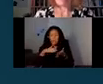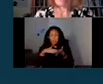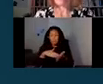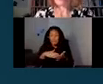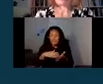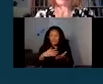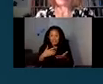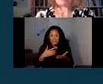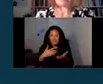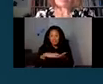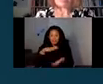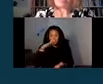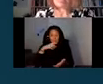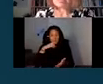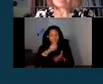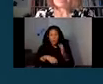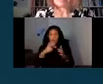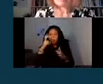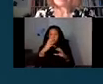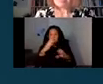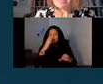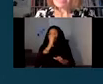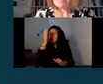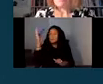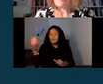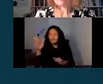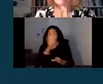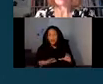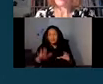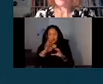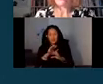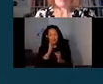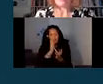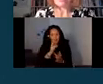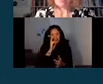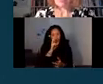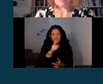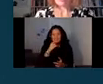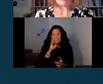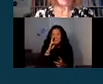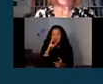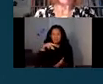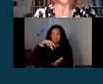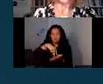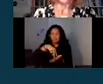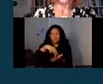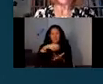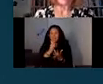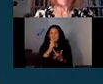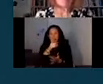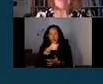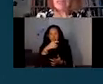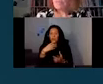around the country. And in the middle, you can see her standing in front of one of these buses. She's the woman in the middle of the